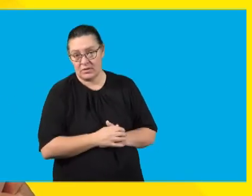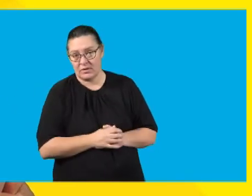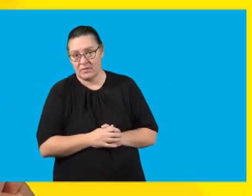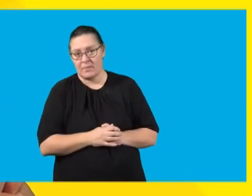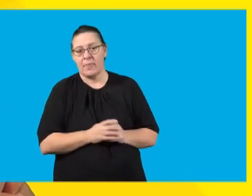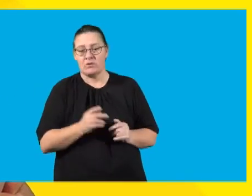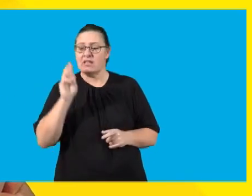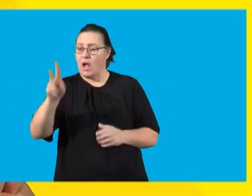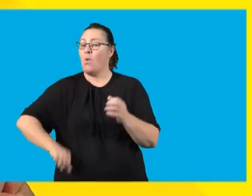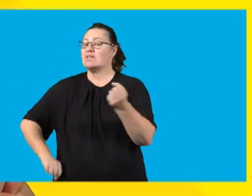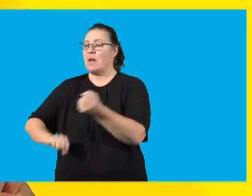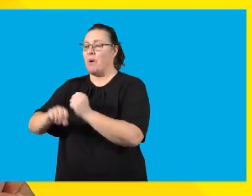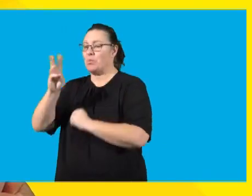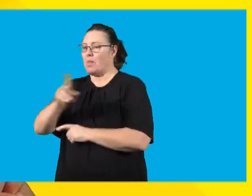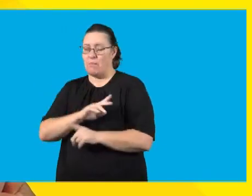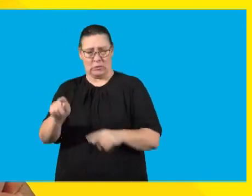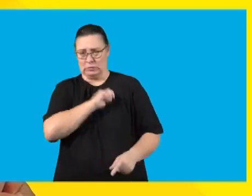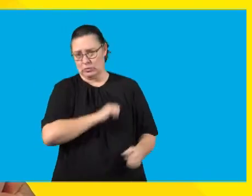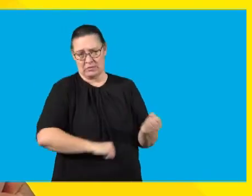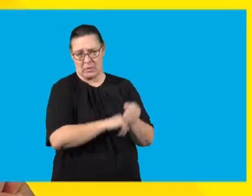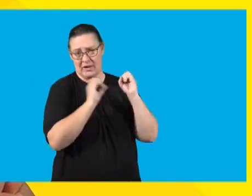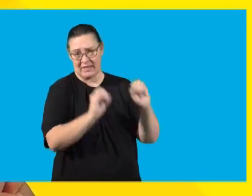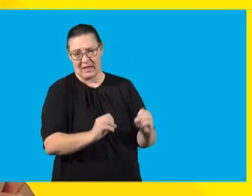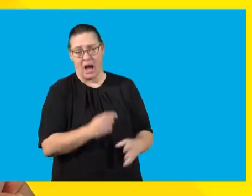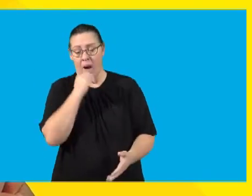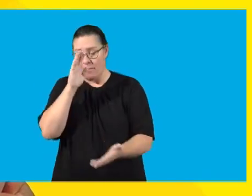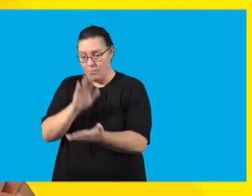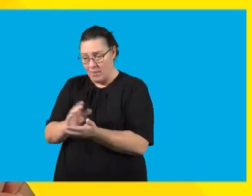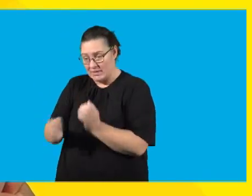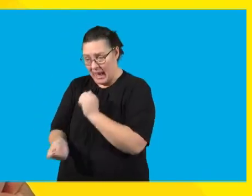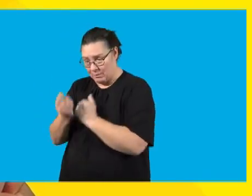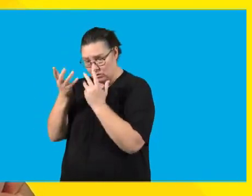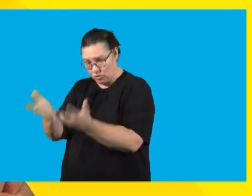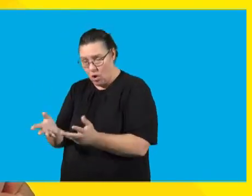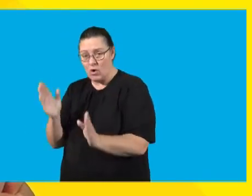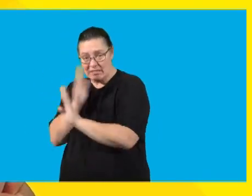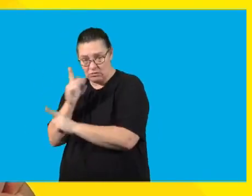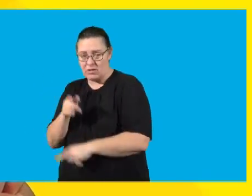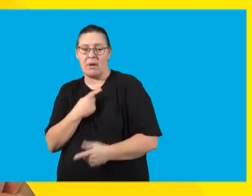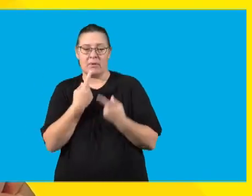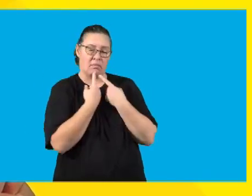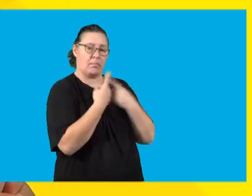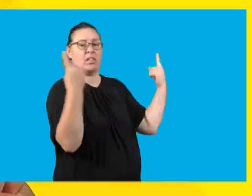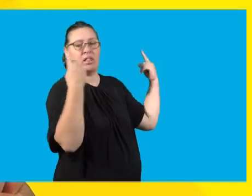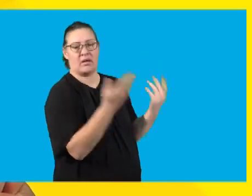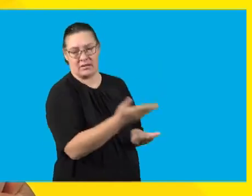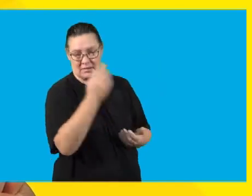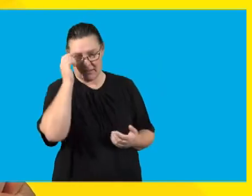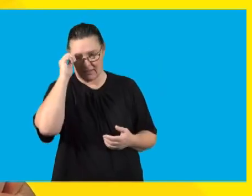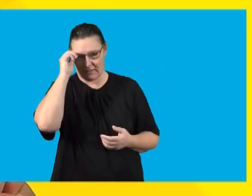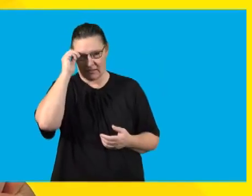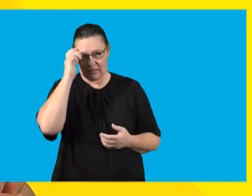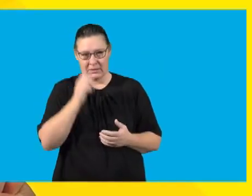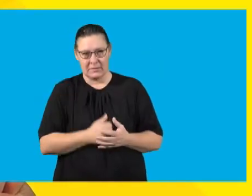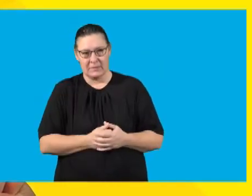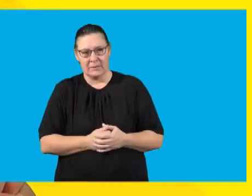So I say I'm going to support you, but then I don't. I promise you that this is going to be a secret between the two of us, and then I